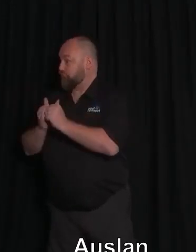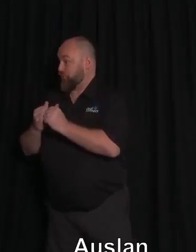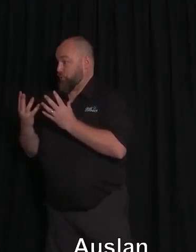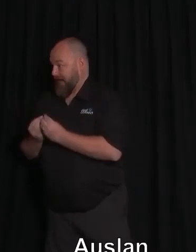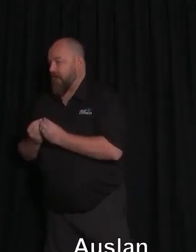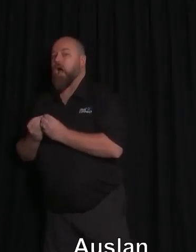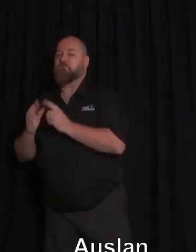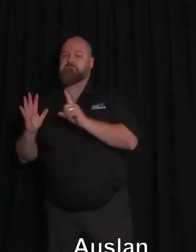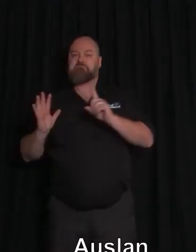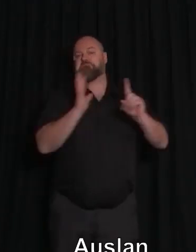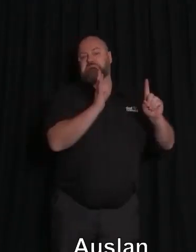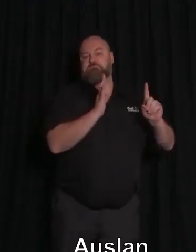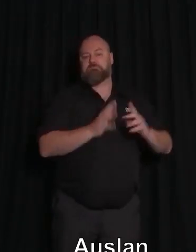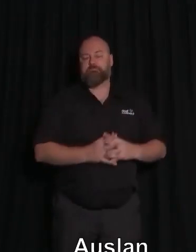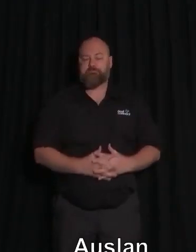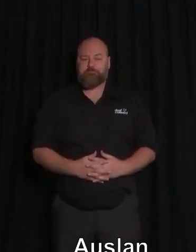level...